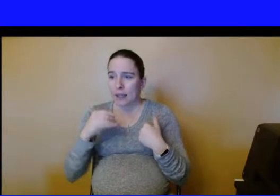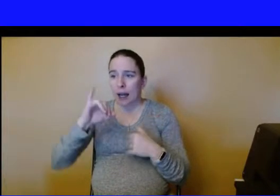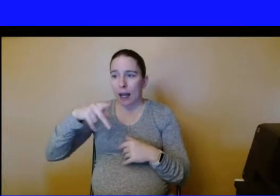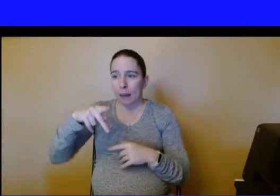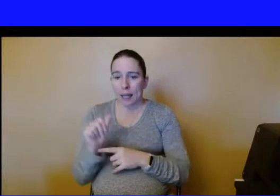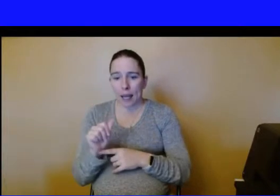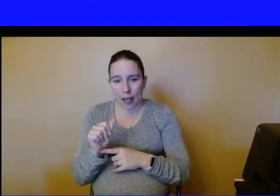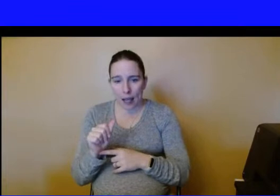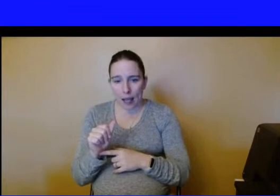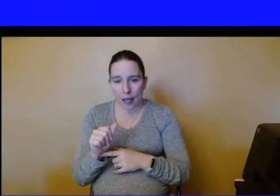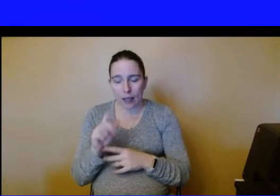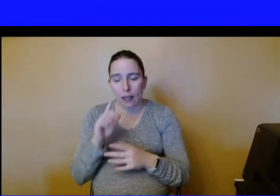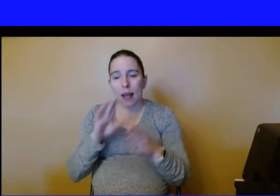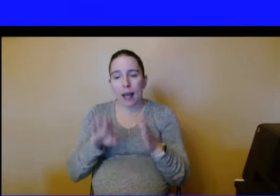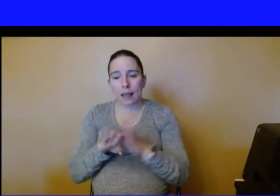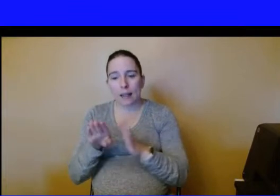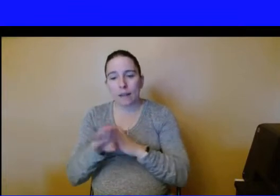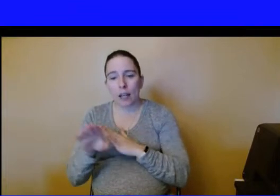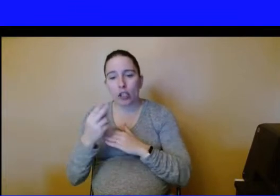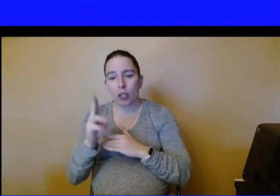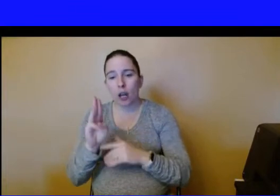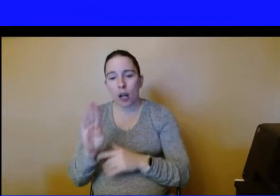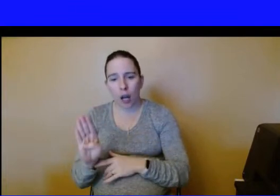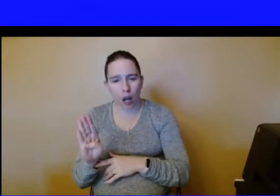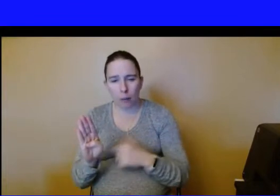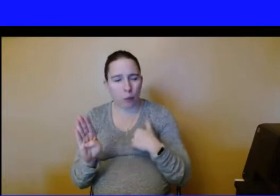components involved in the provision of care here?